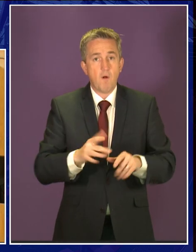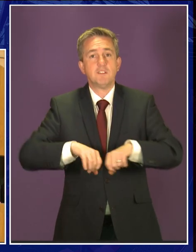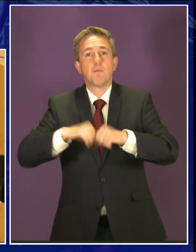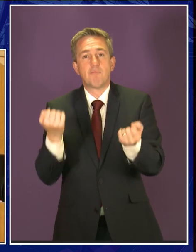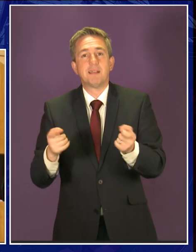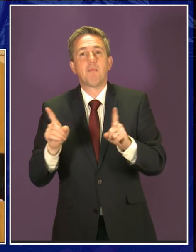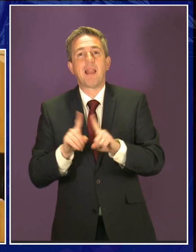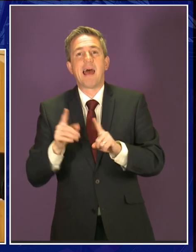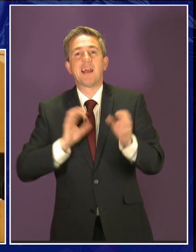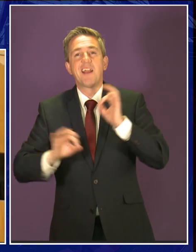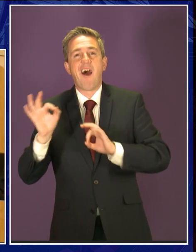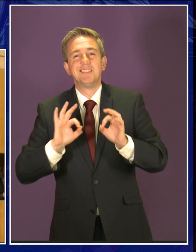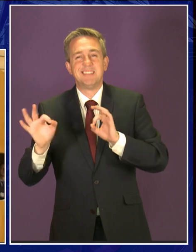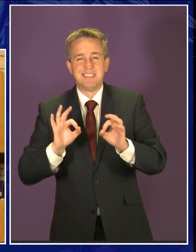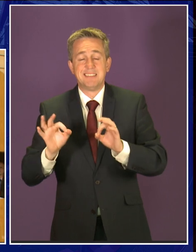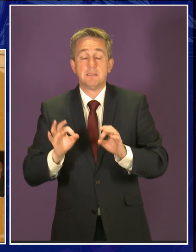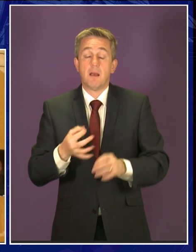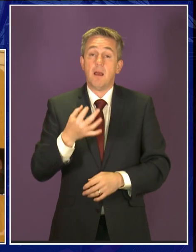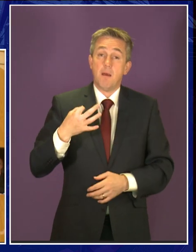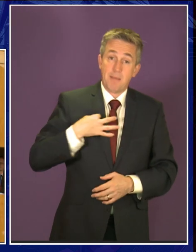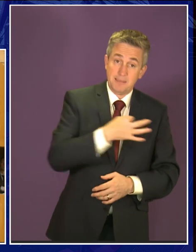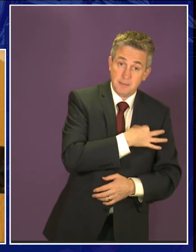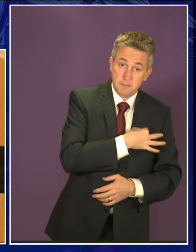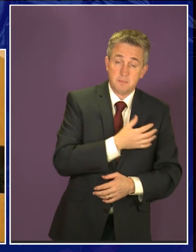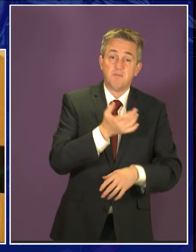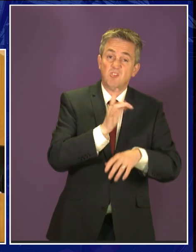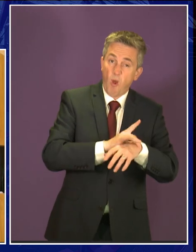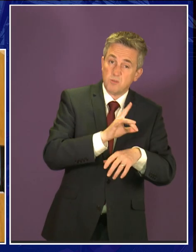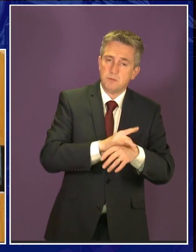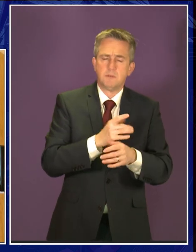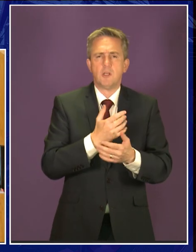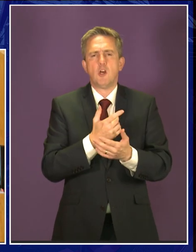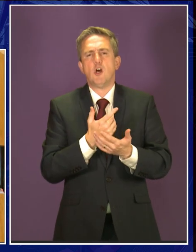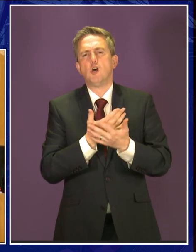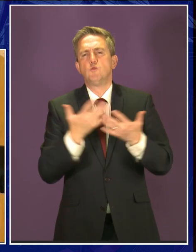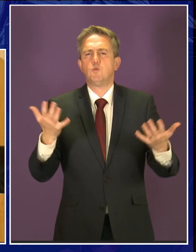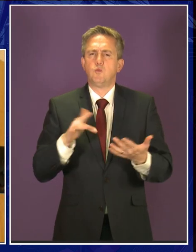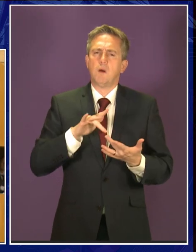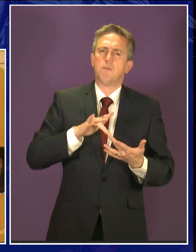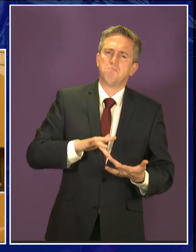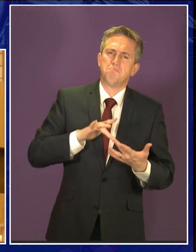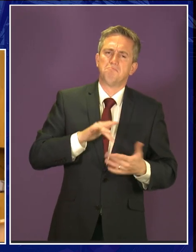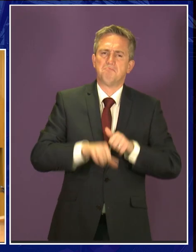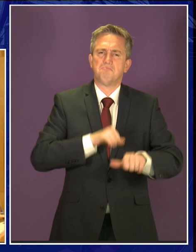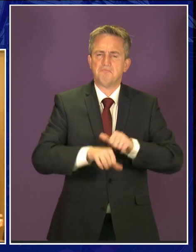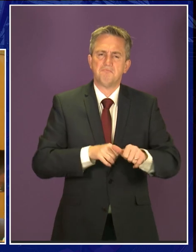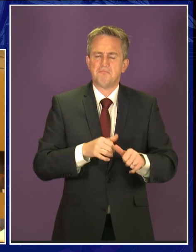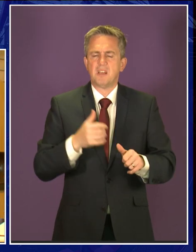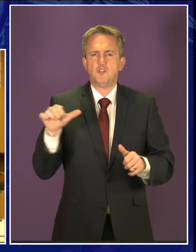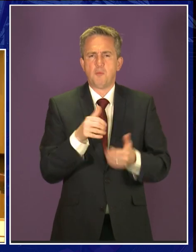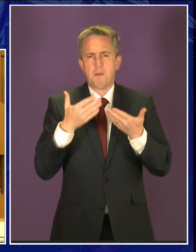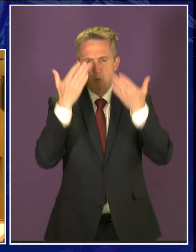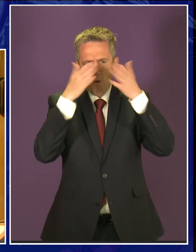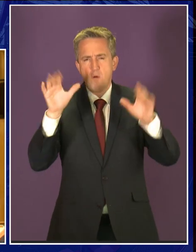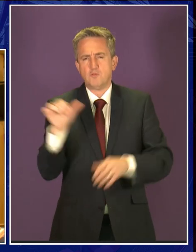artist. I think medicine and doctors are maybe sometimes too conservative. So this is my final slide, pre-final